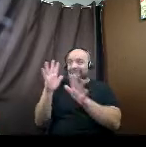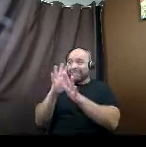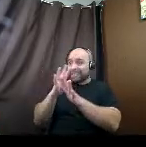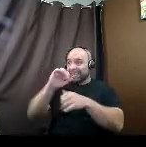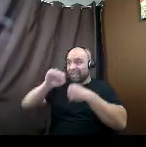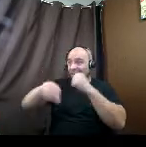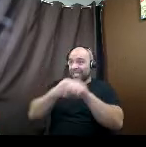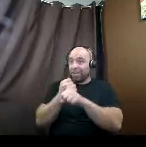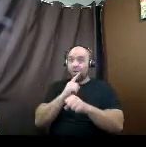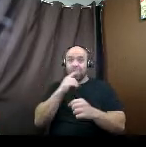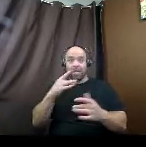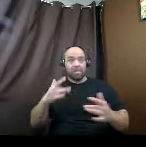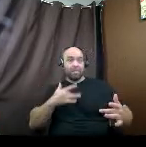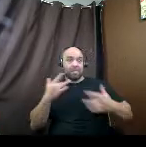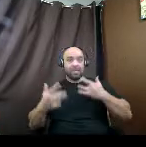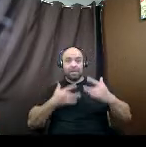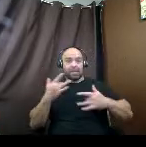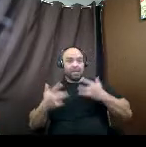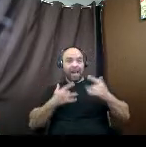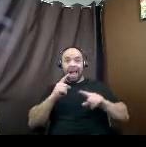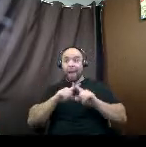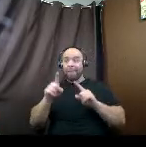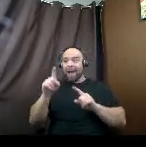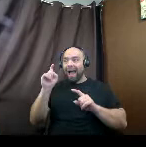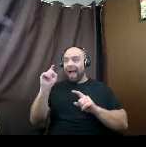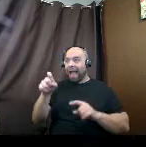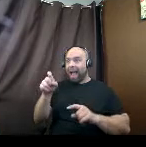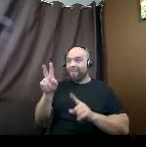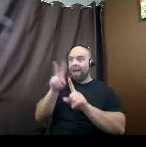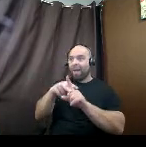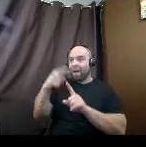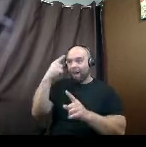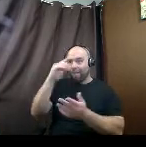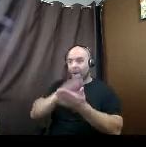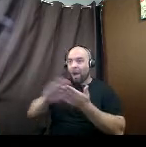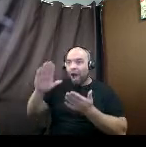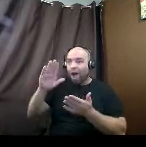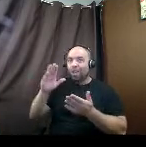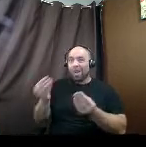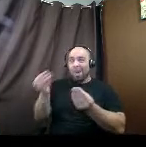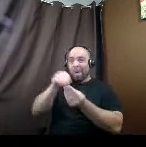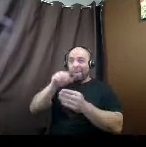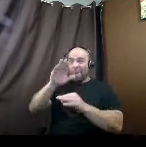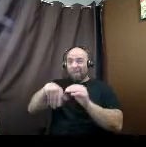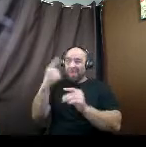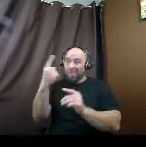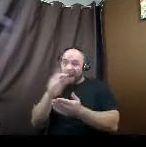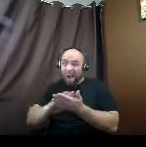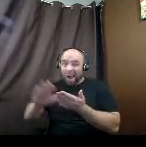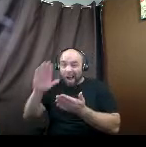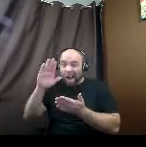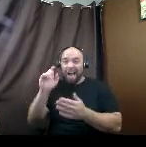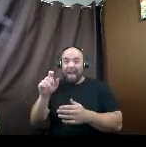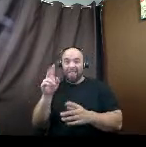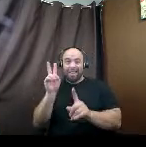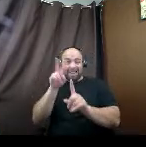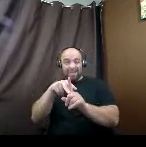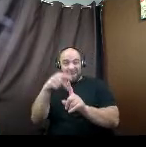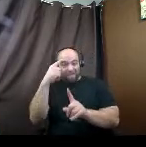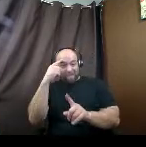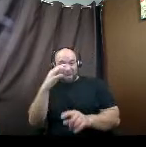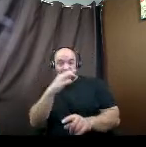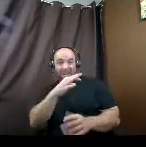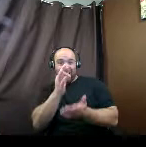all of a sudden we're like, and by the way, you have to apply for college. You're going to apply for more than one. You have to apply for financial aid. And it seems like a lot to do all at once.